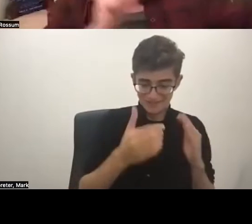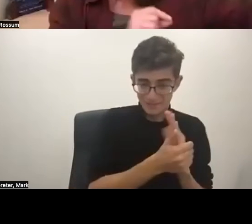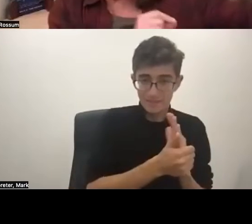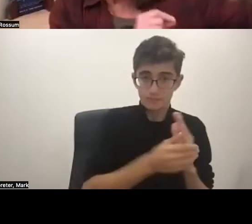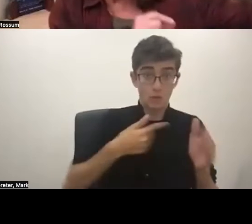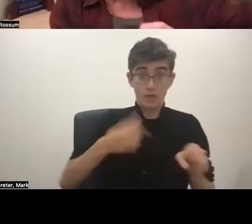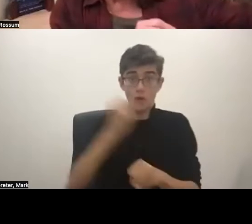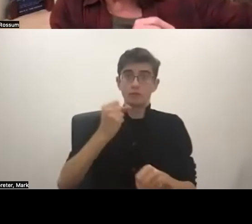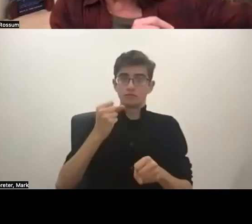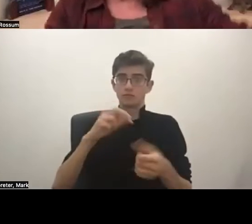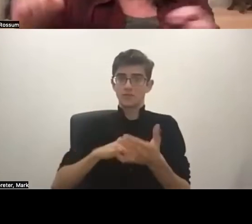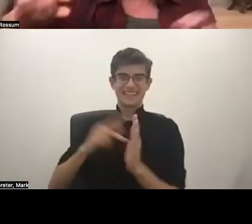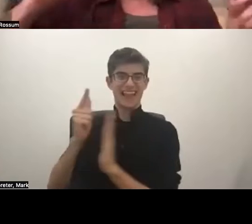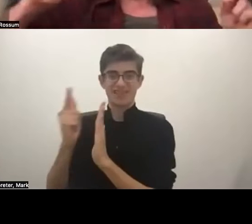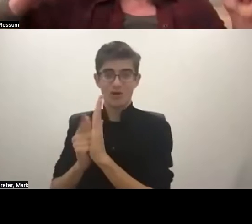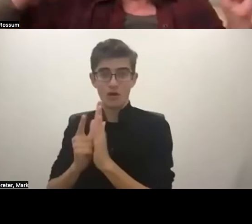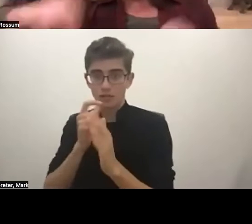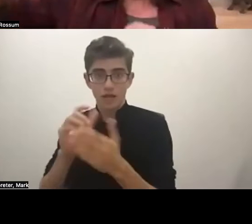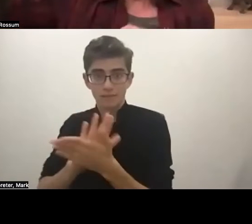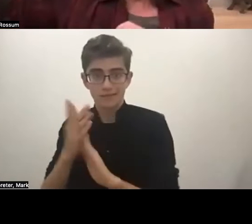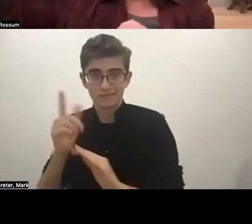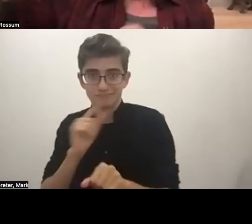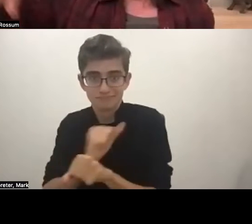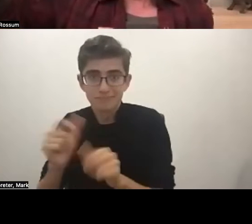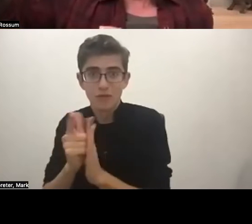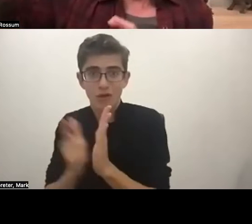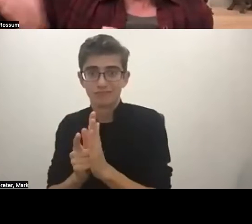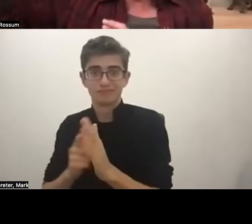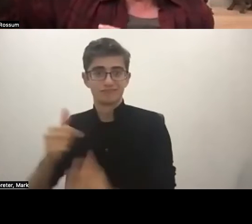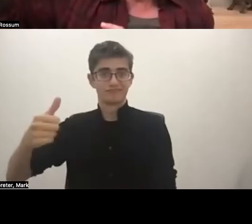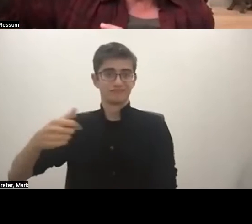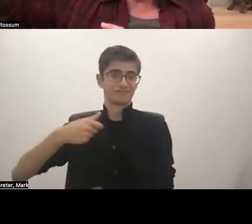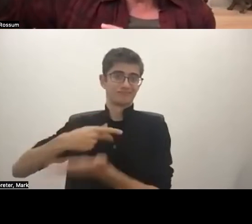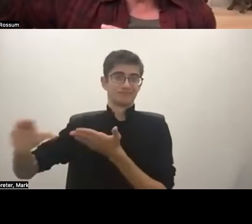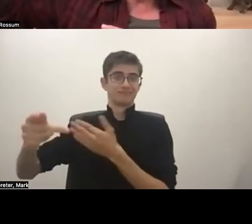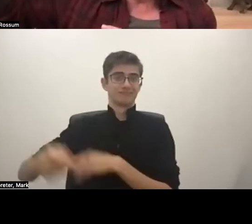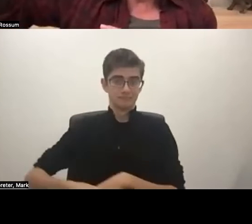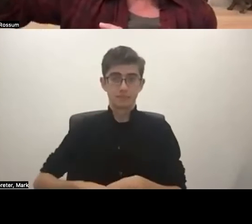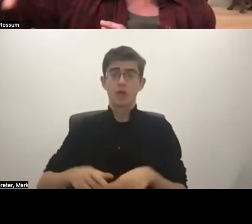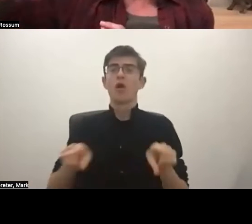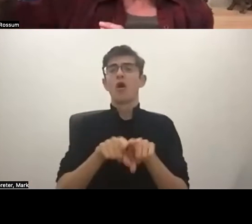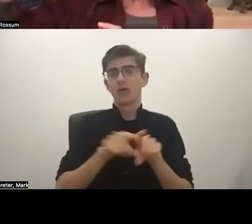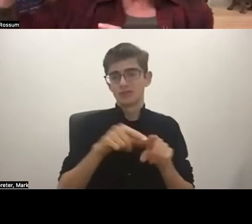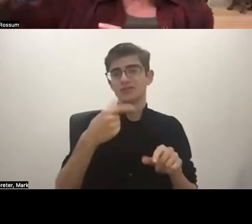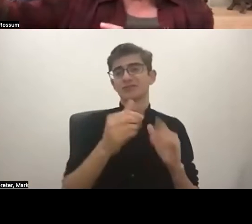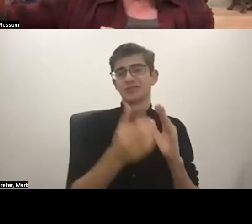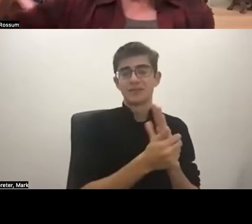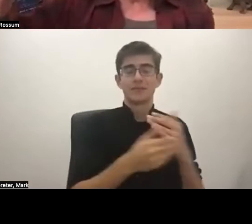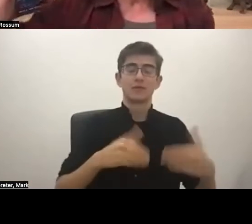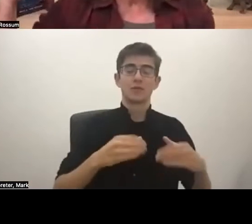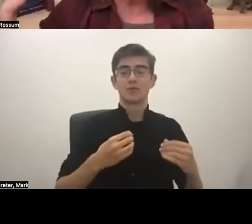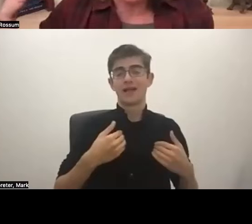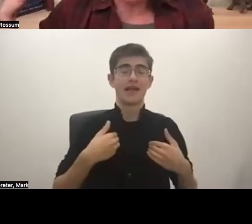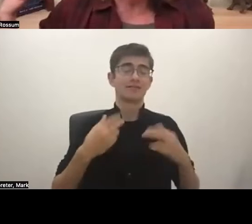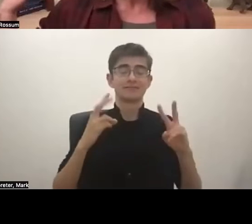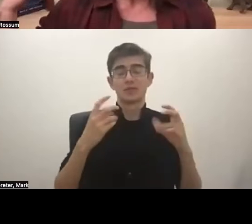victory, we defeated the law, and we also literally breathed legal life into Pennsylvania's Green Amendment. And since that time, there have